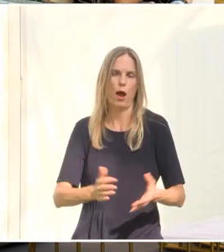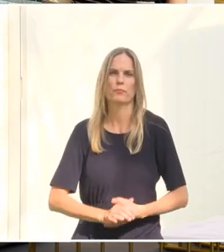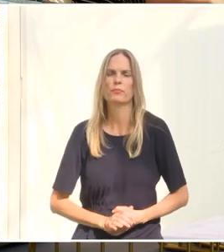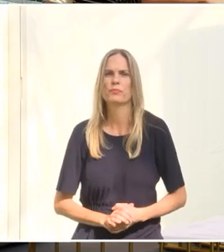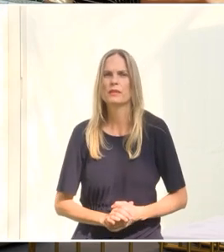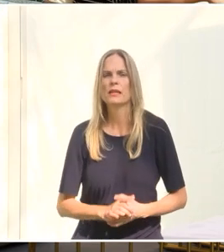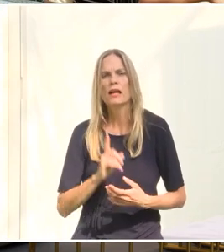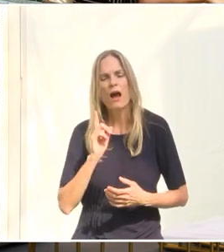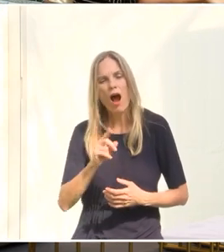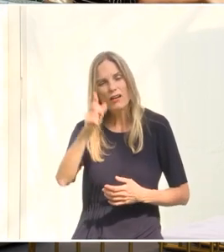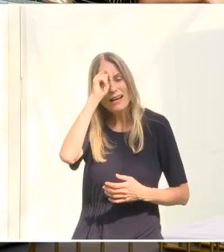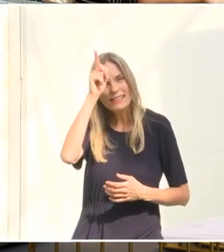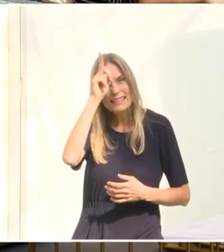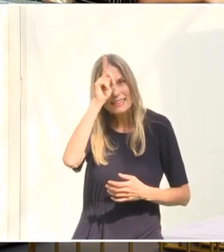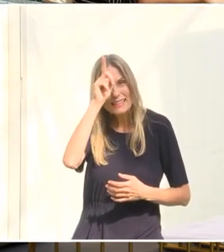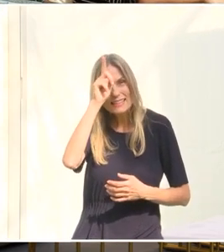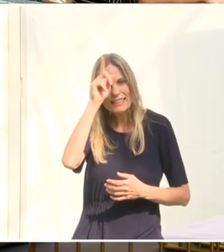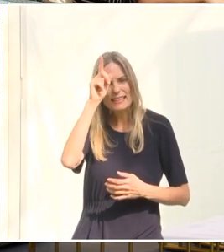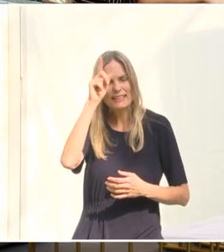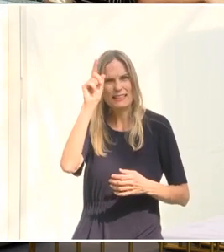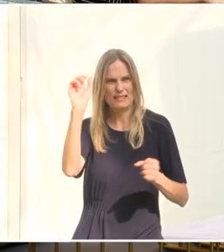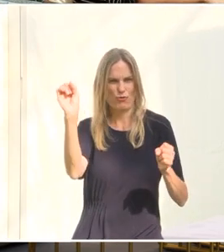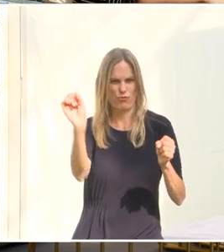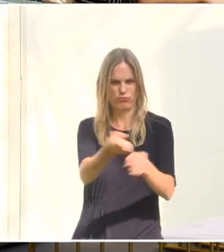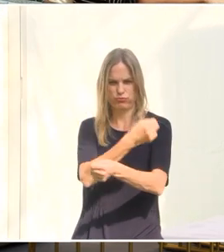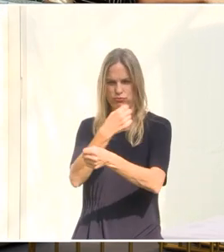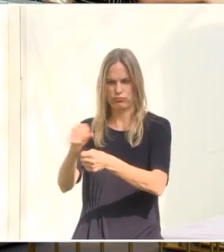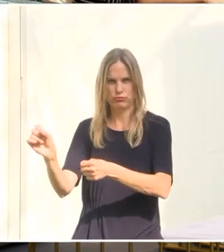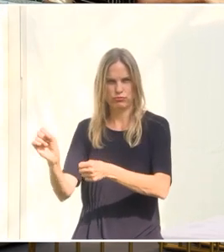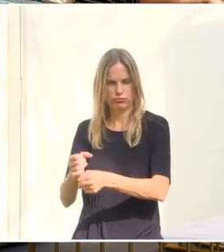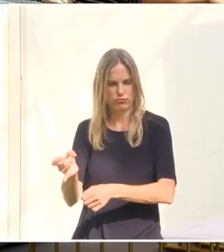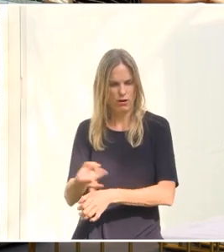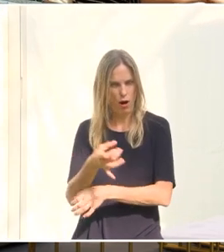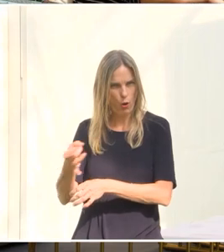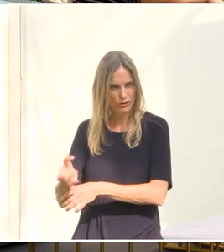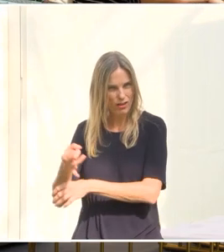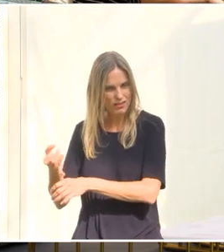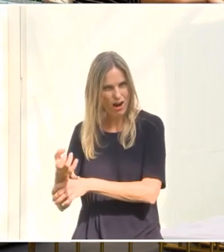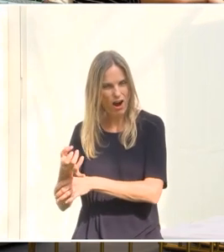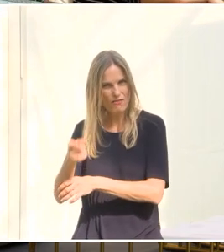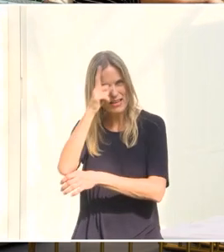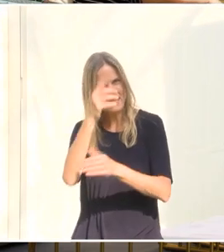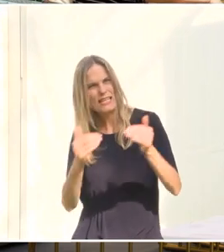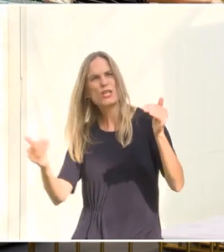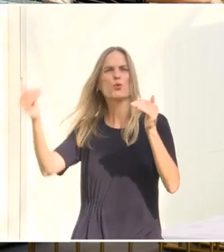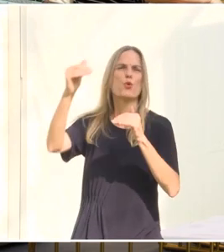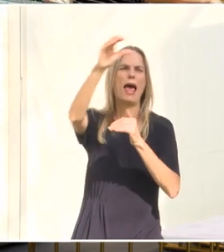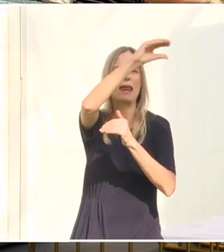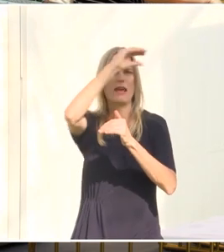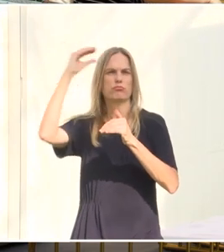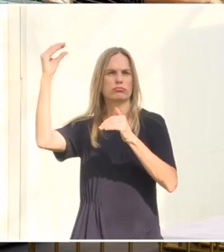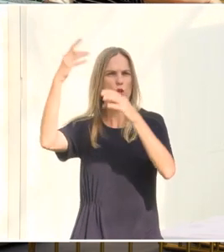of states and states' kind of competing interests, it is quite